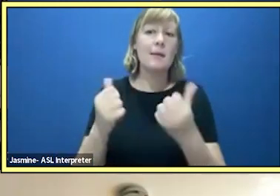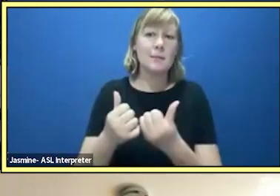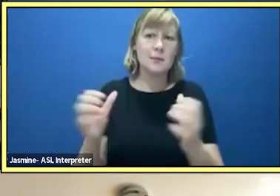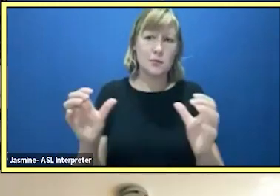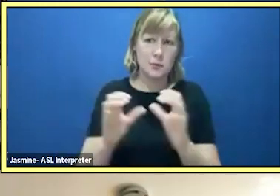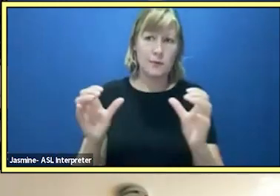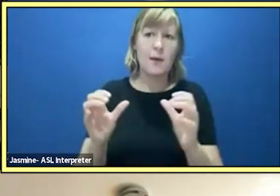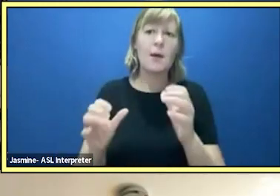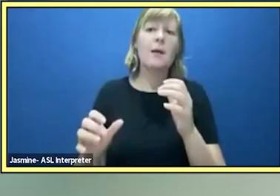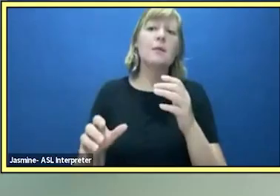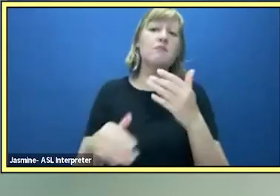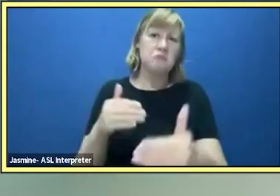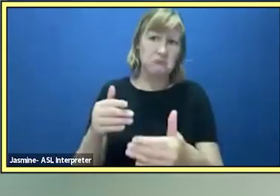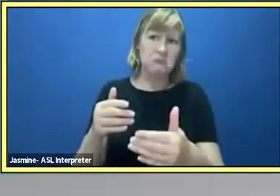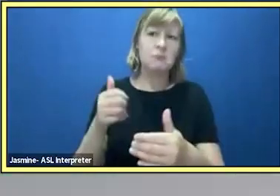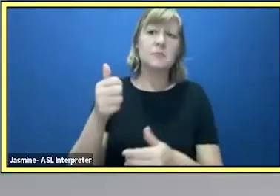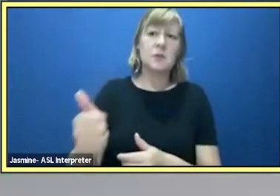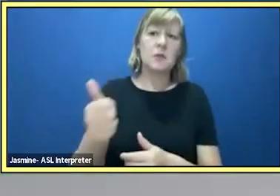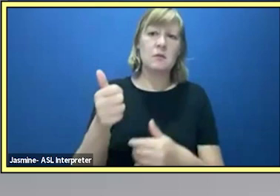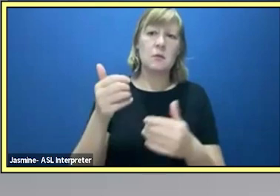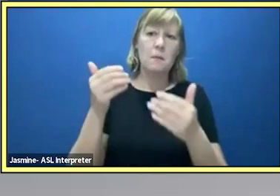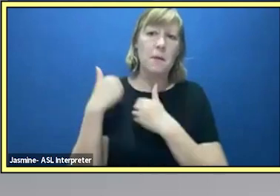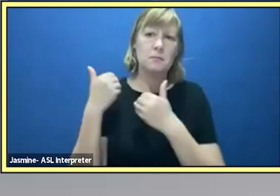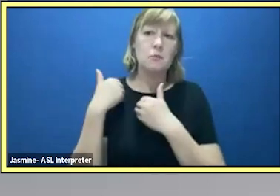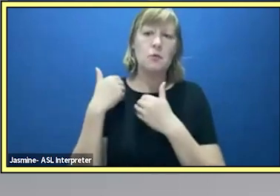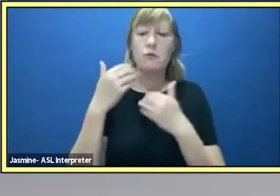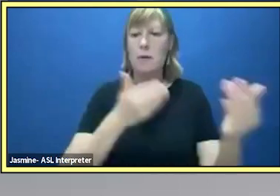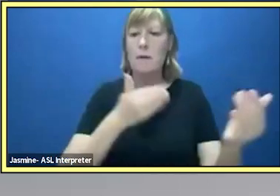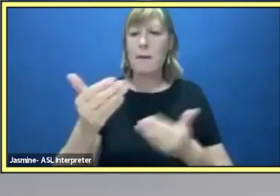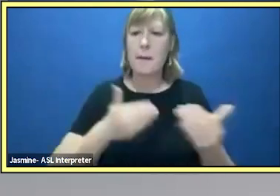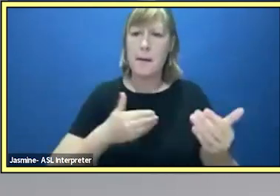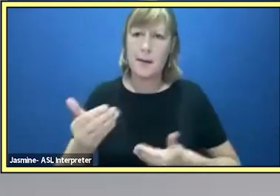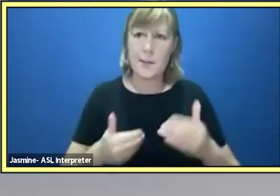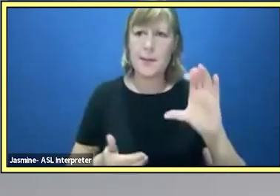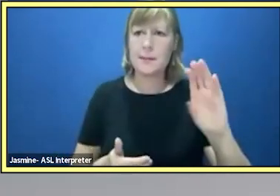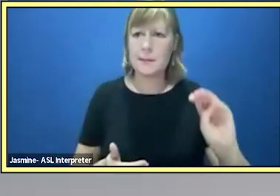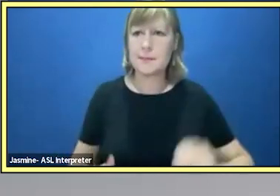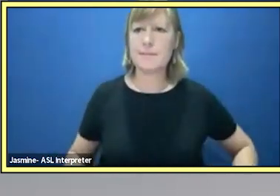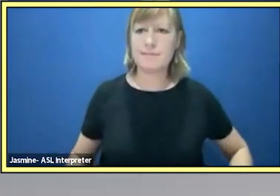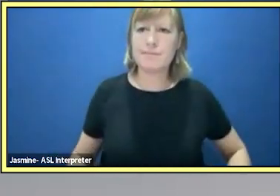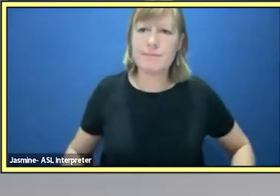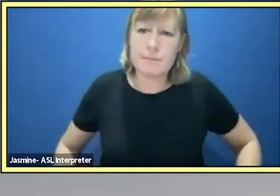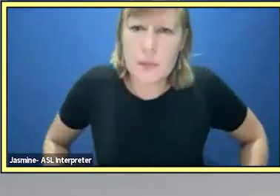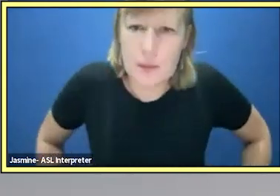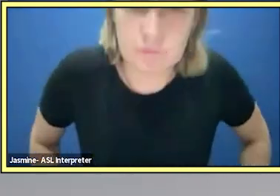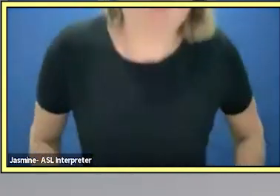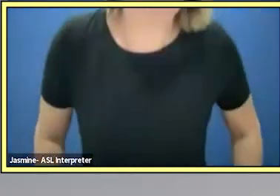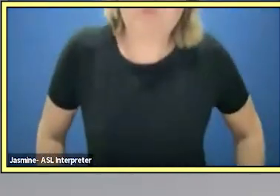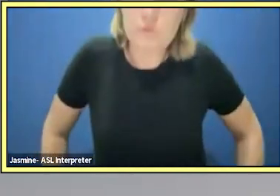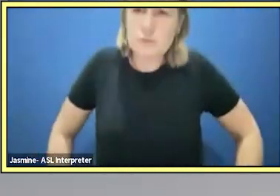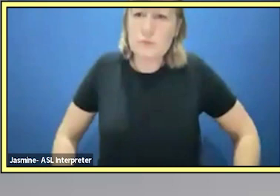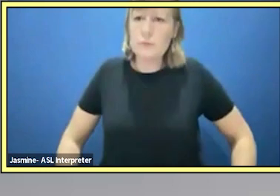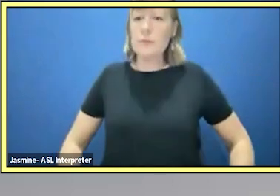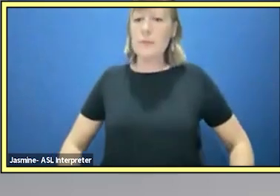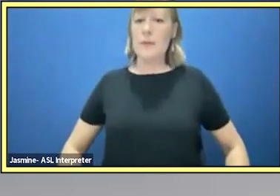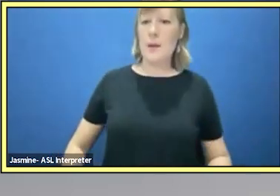case management. Can I just jump into, Brenda, just to say one quick thing? I think that, to Brenda's